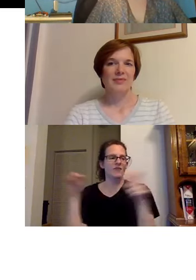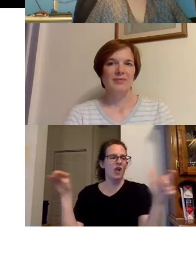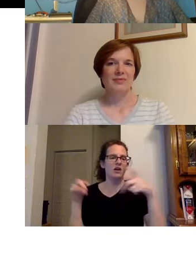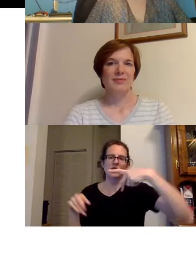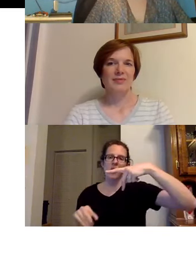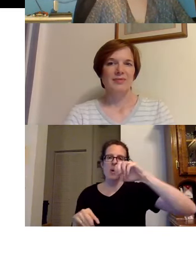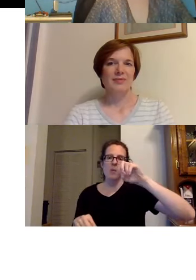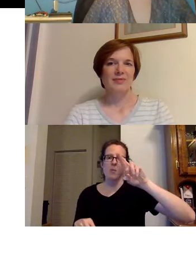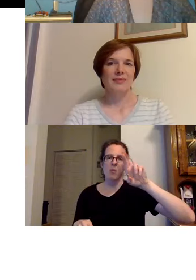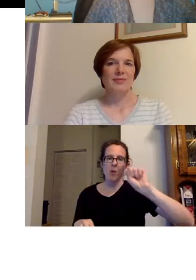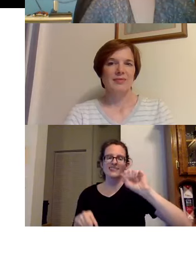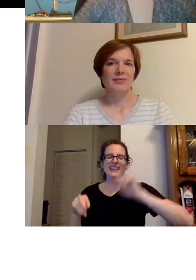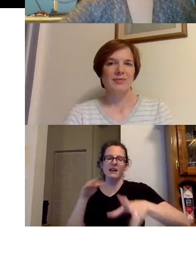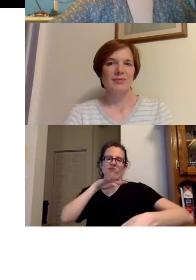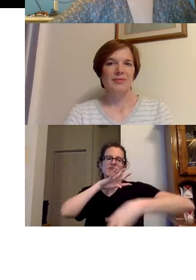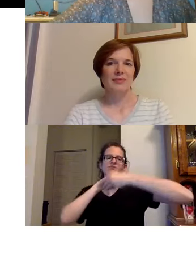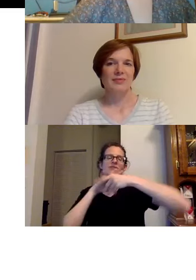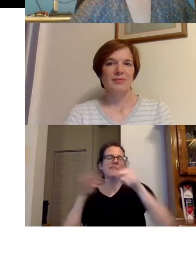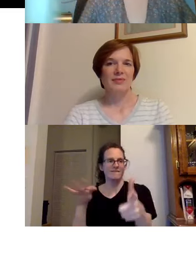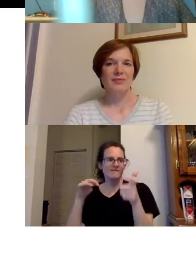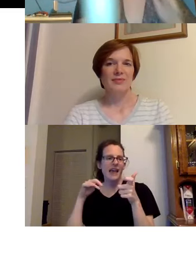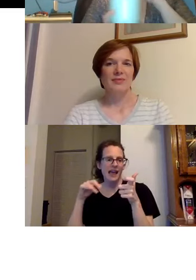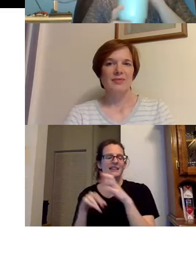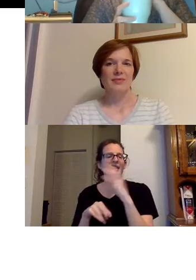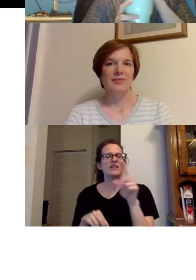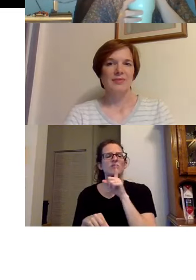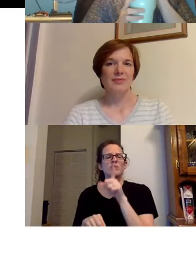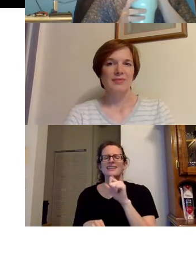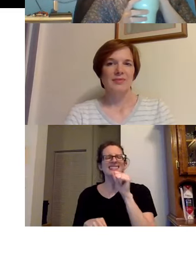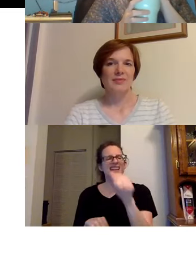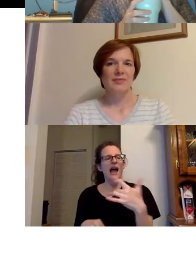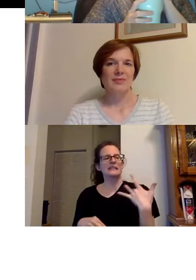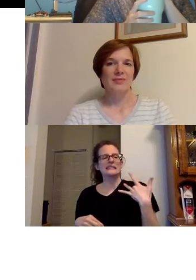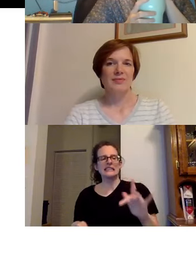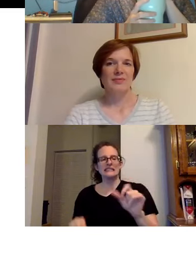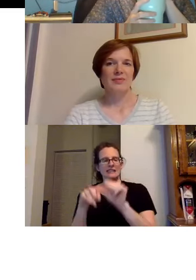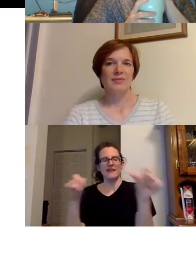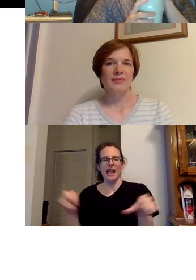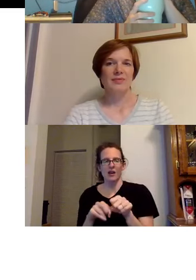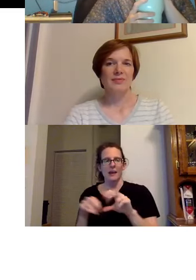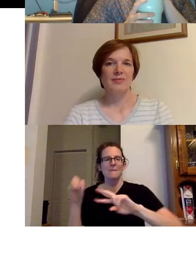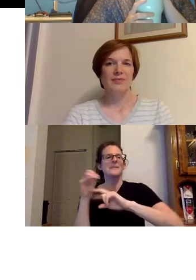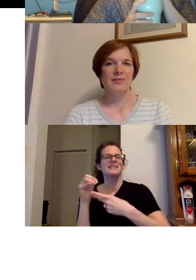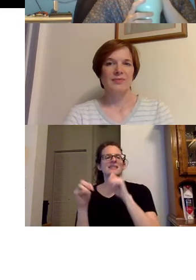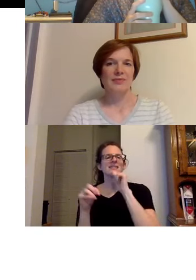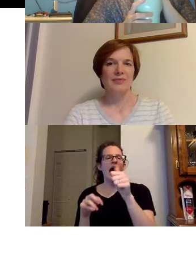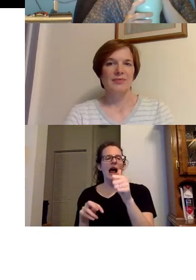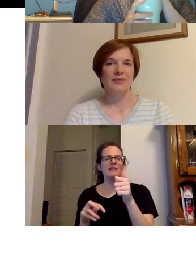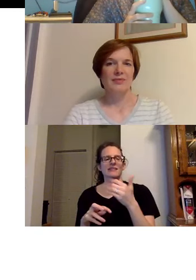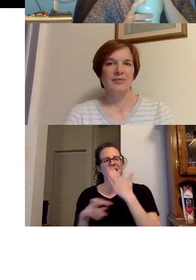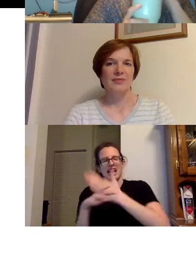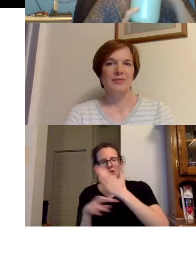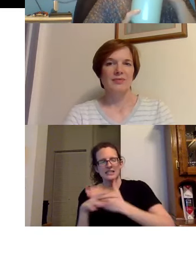absorb rapidly. And that area is typically not very sensitive, meaning it doesn't get irritated easily by